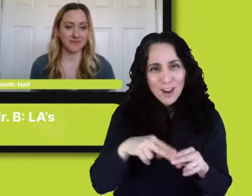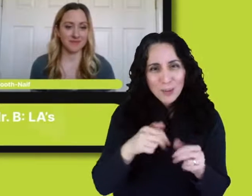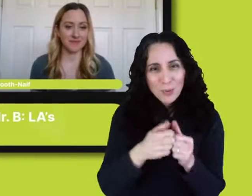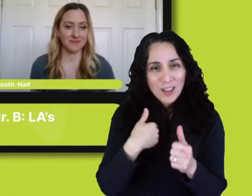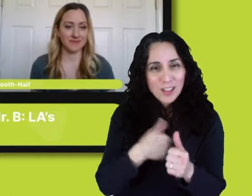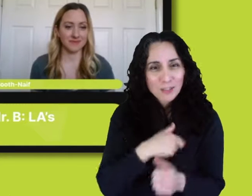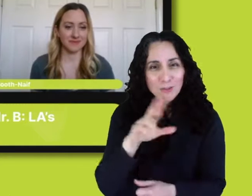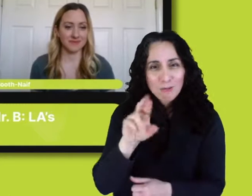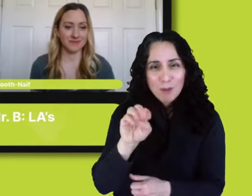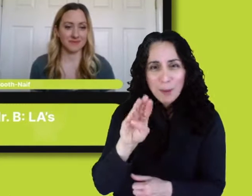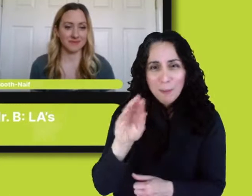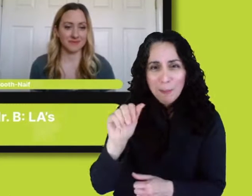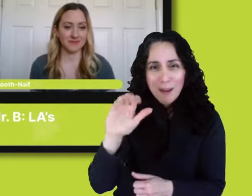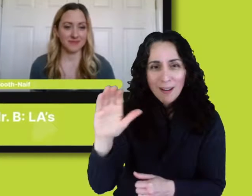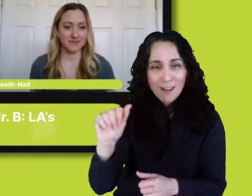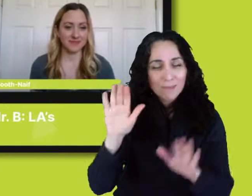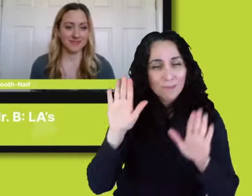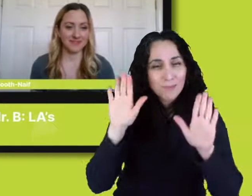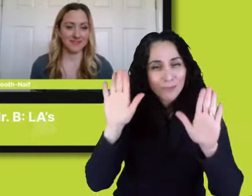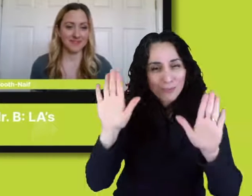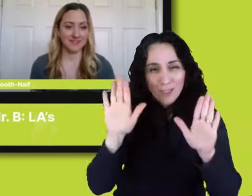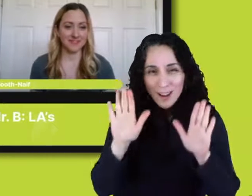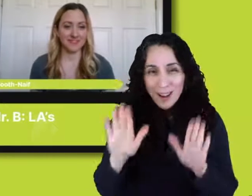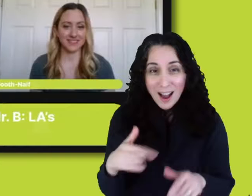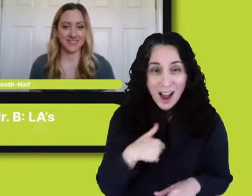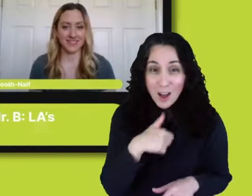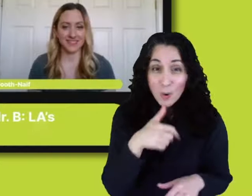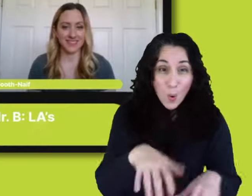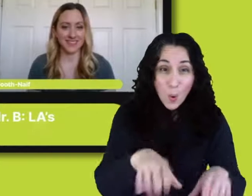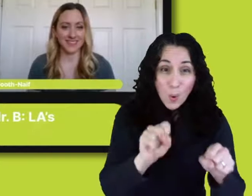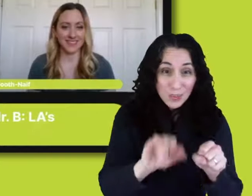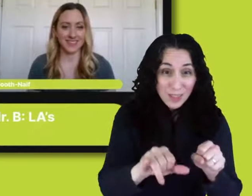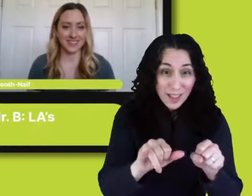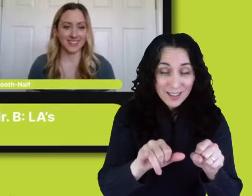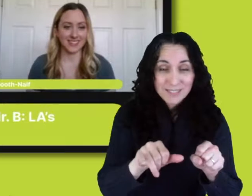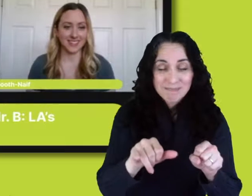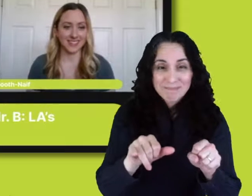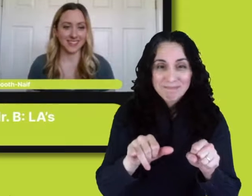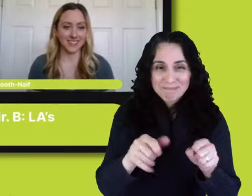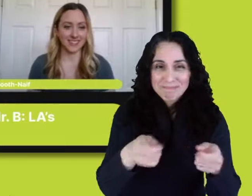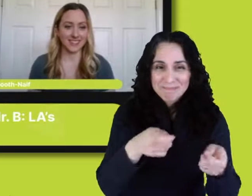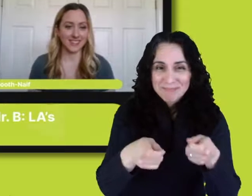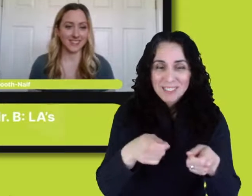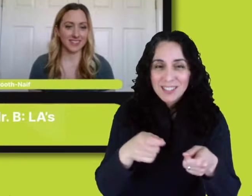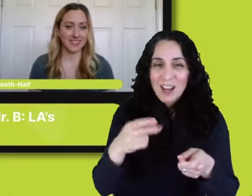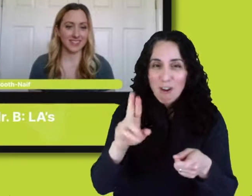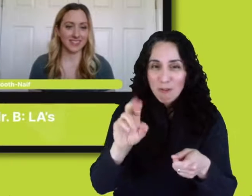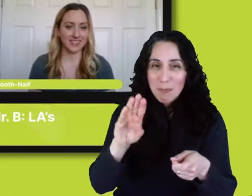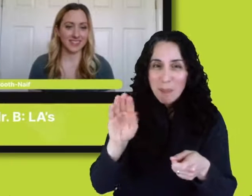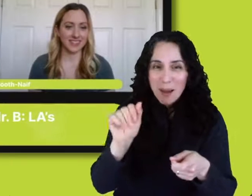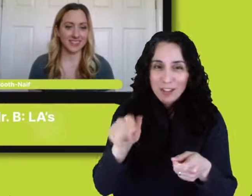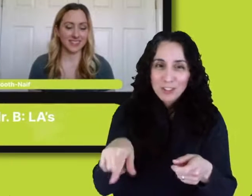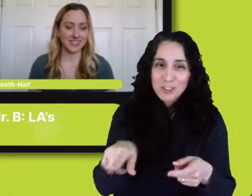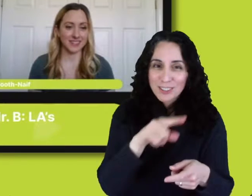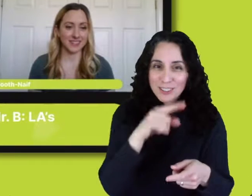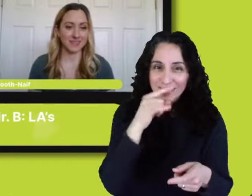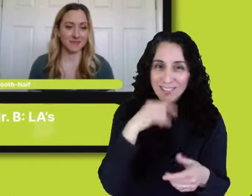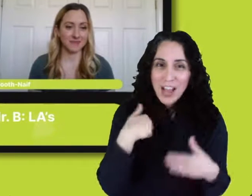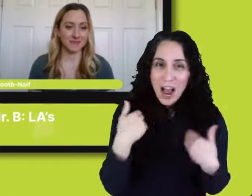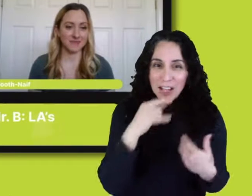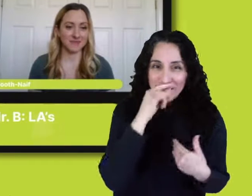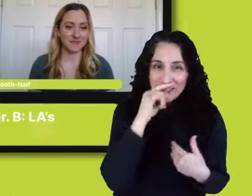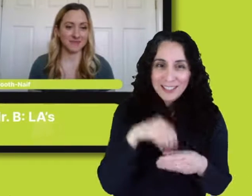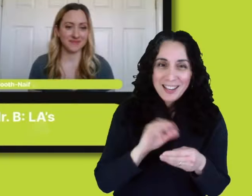us and Rebecca. She's awesome. I don't host that one, but Rebecca does, and she's the kiddo of our group.